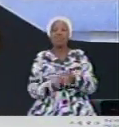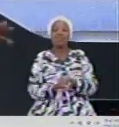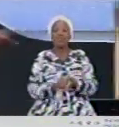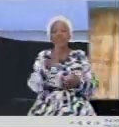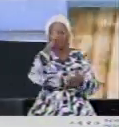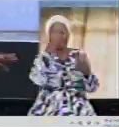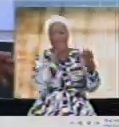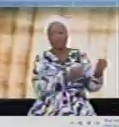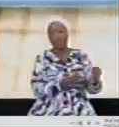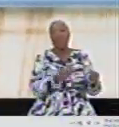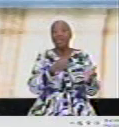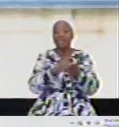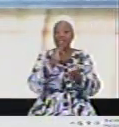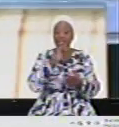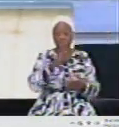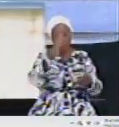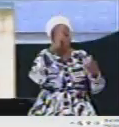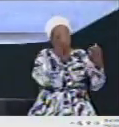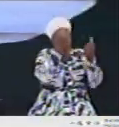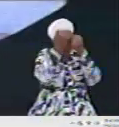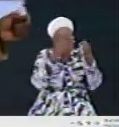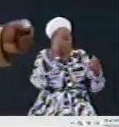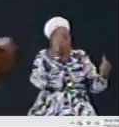It's the obedience of faith.